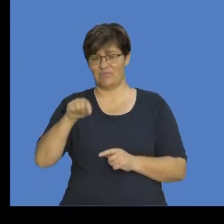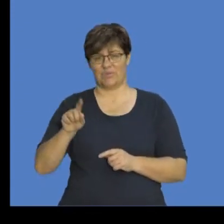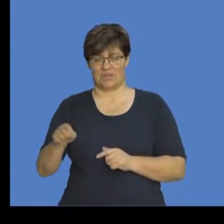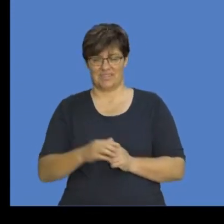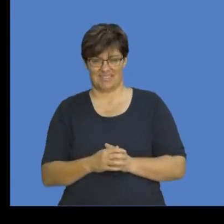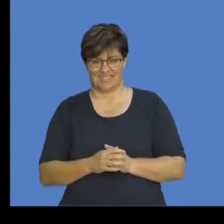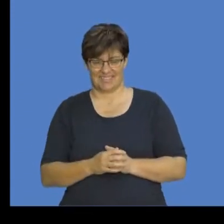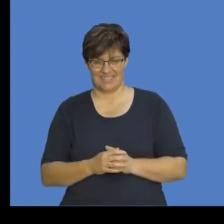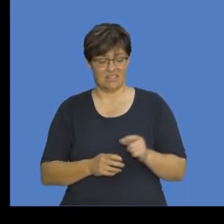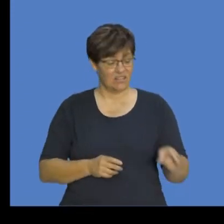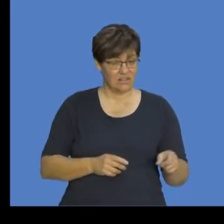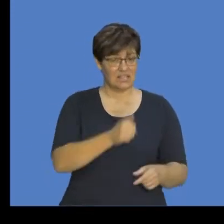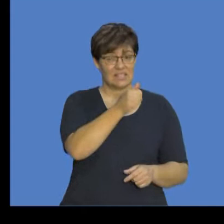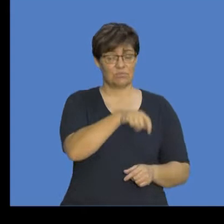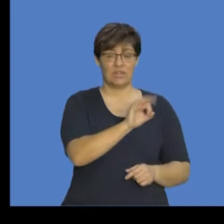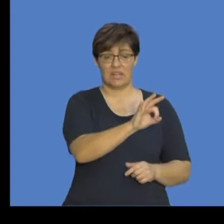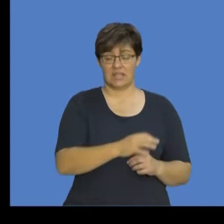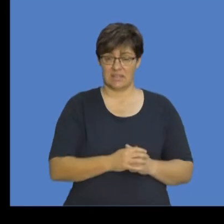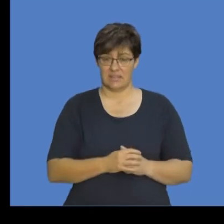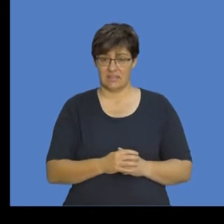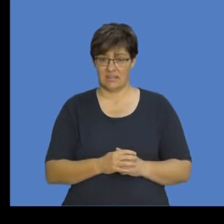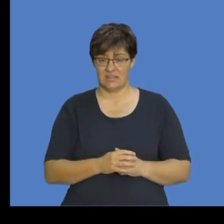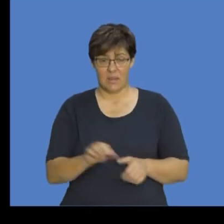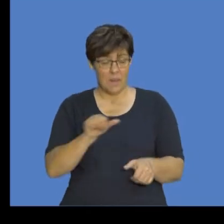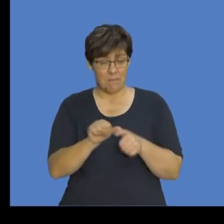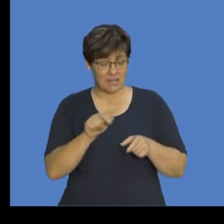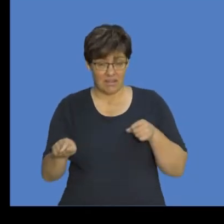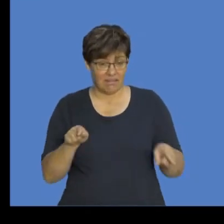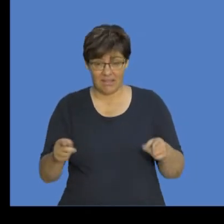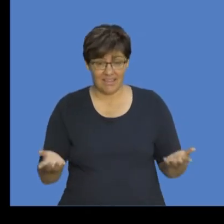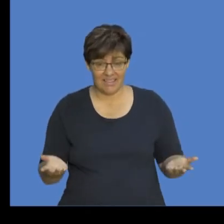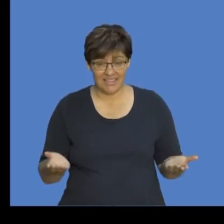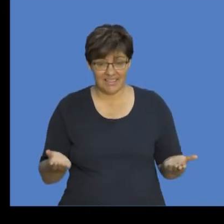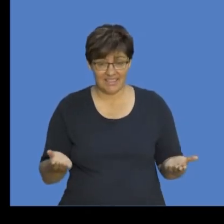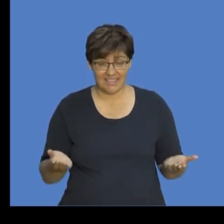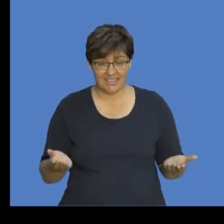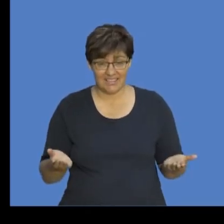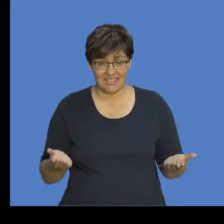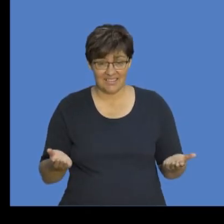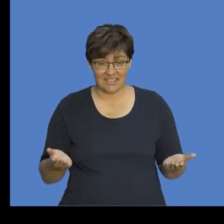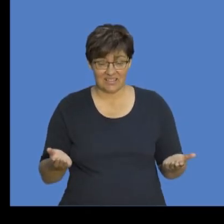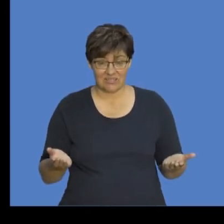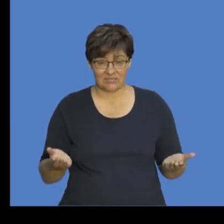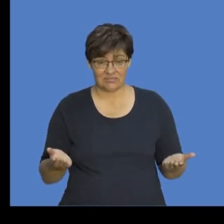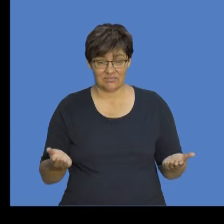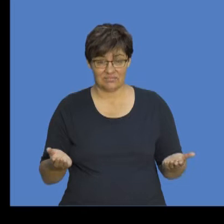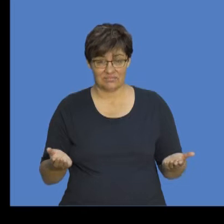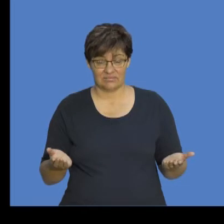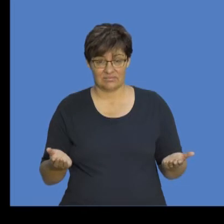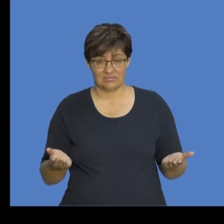7.1. And the mean for Matt is 6.3. Who is a better salesman?